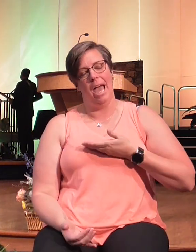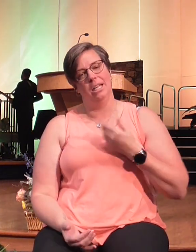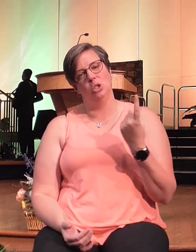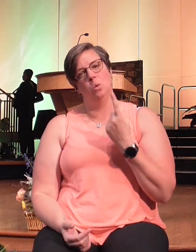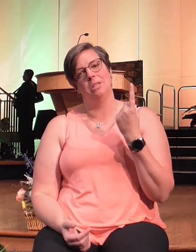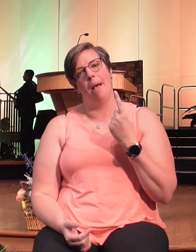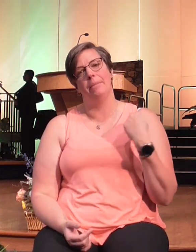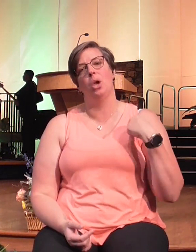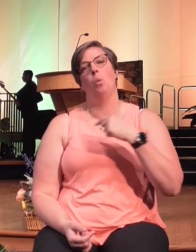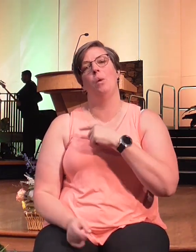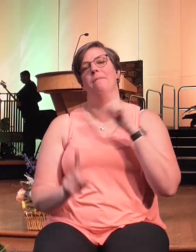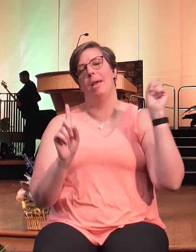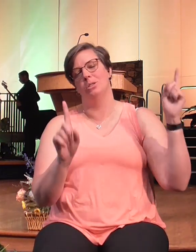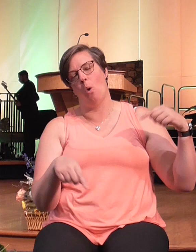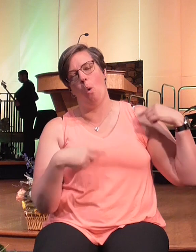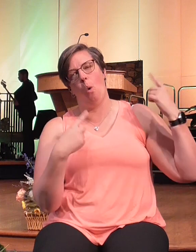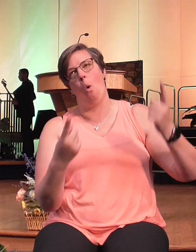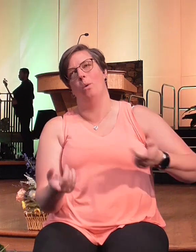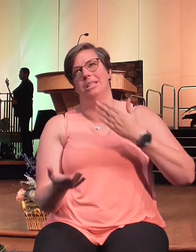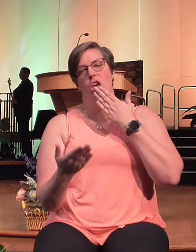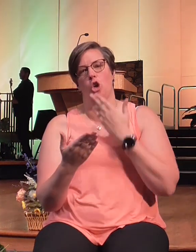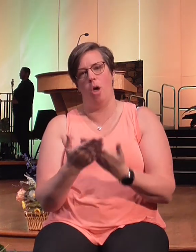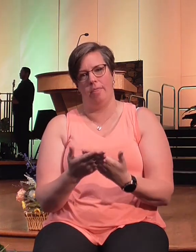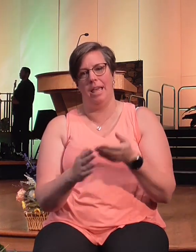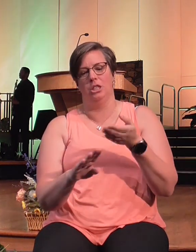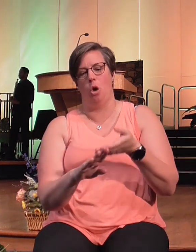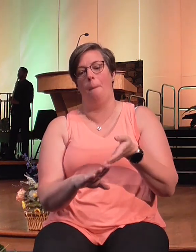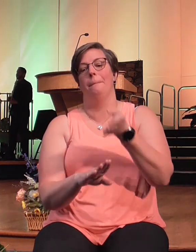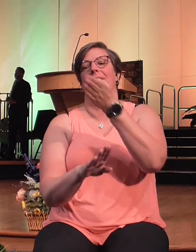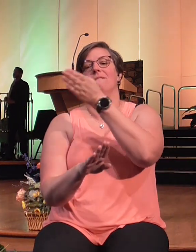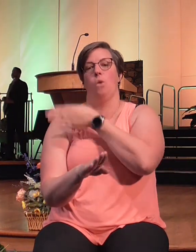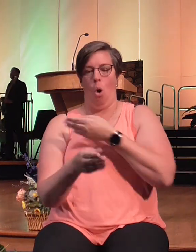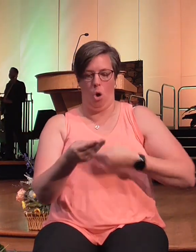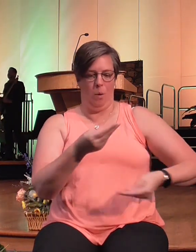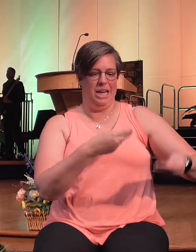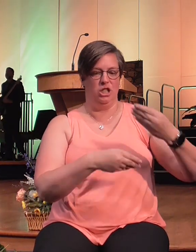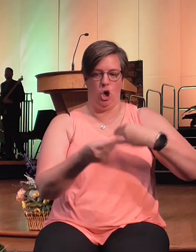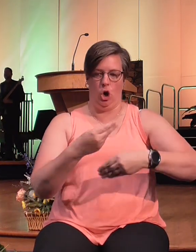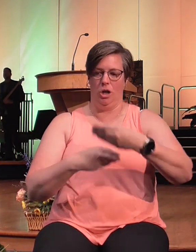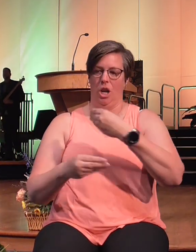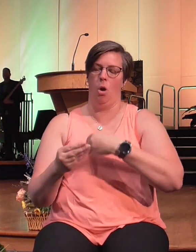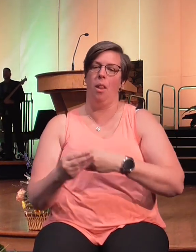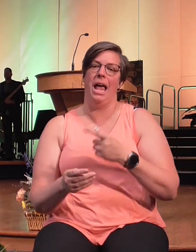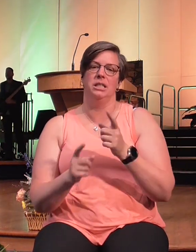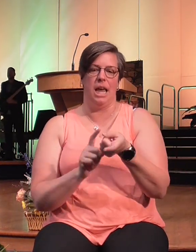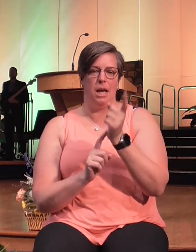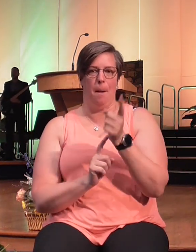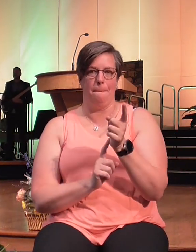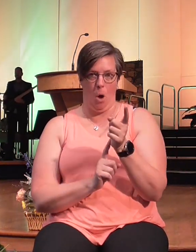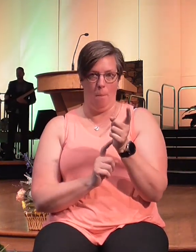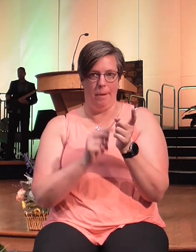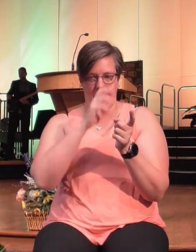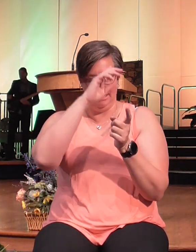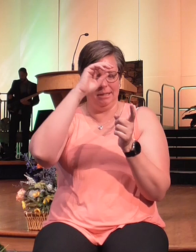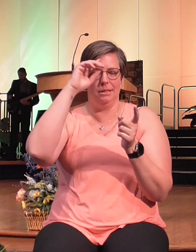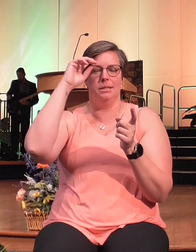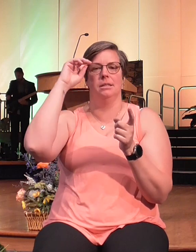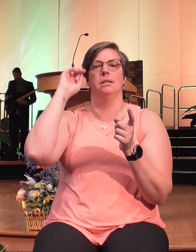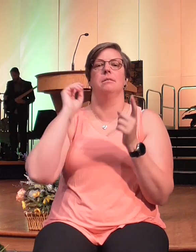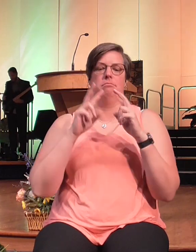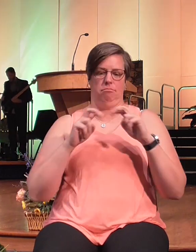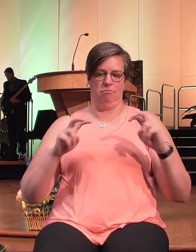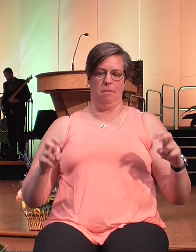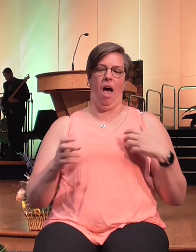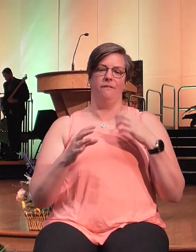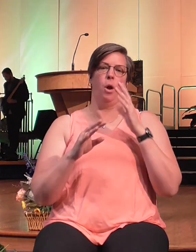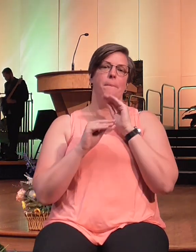we've been told for eons is a good thing to do. Before we circulate, I invite each one of us just to take a moment and take an inventory of our